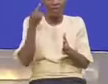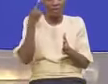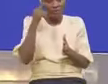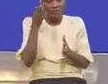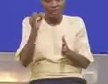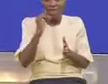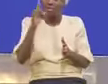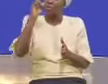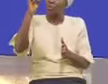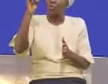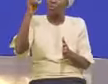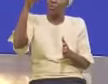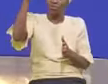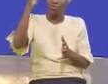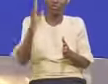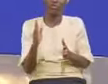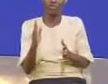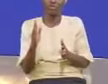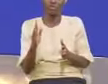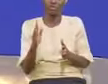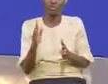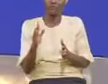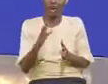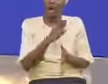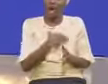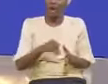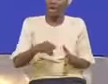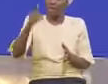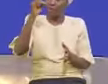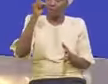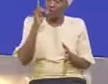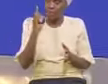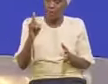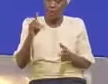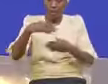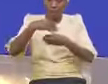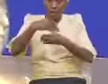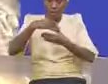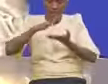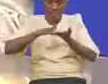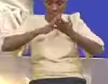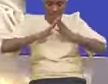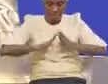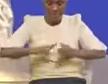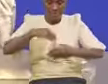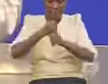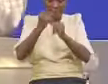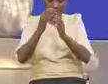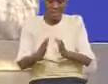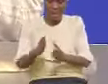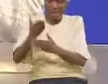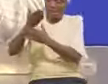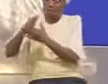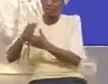tave. Bokuku ya tolia. Ela bena. Mawu de kakple. Avoulela de ka.